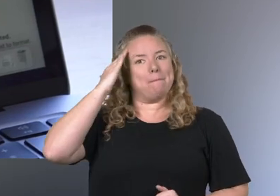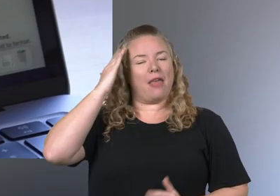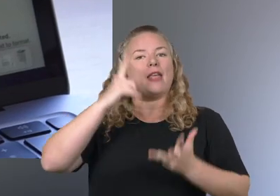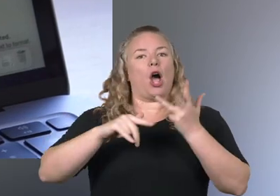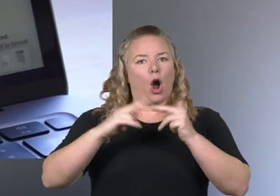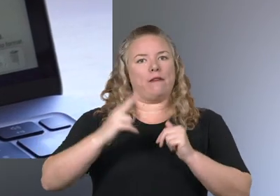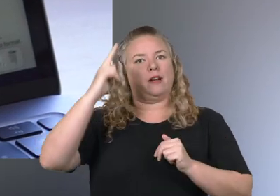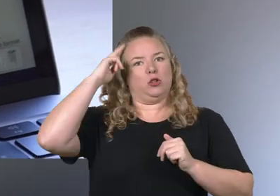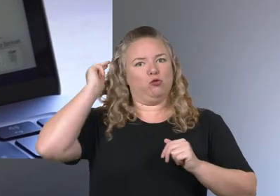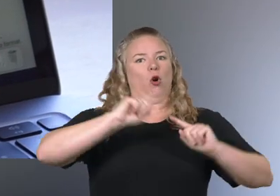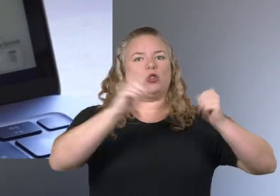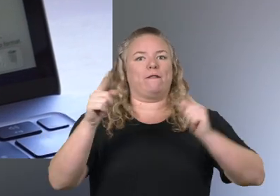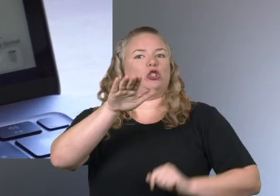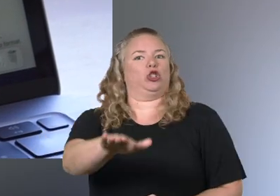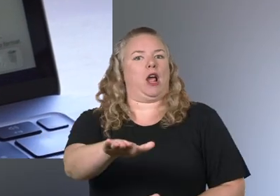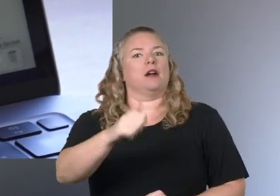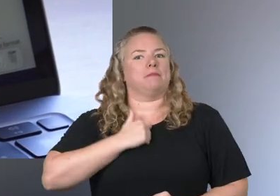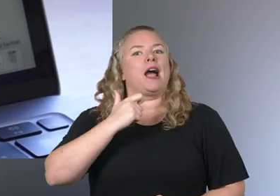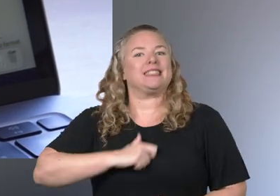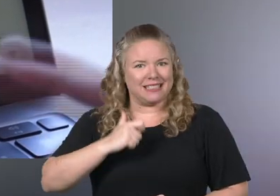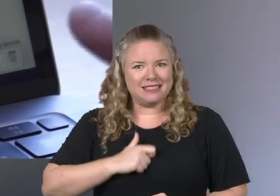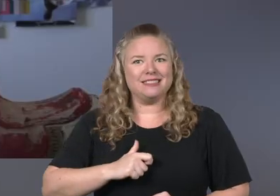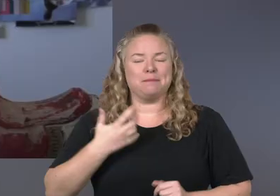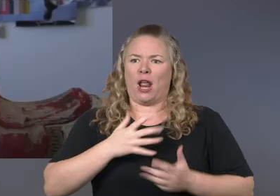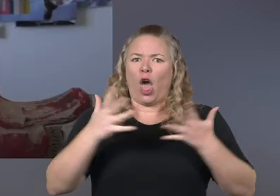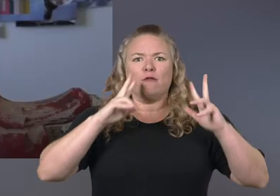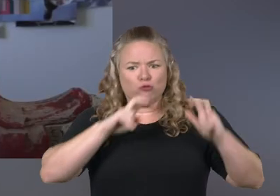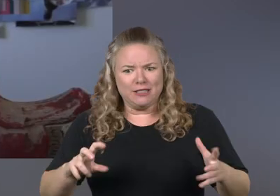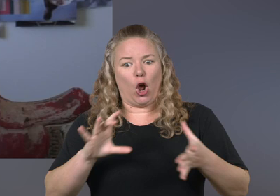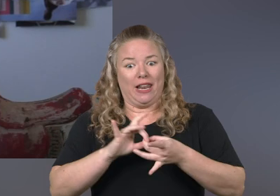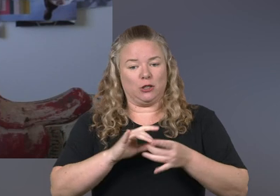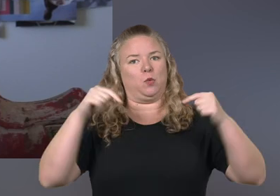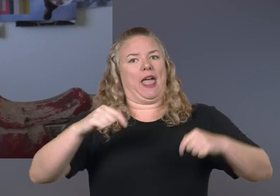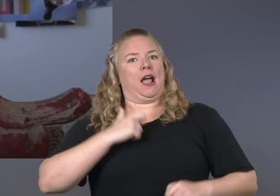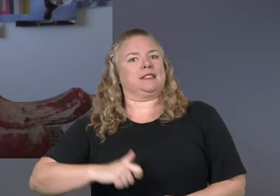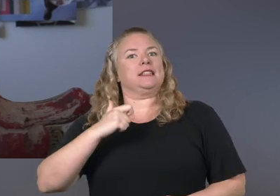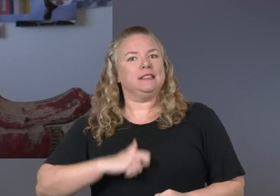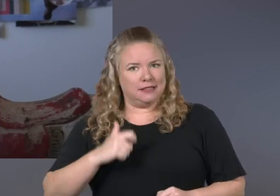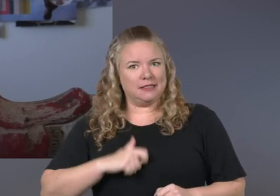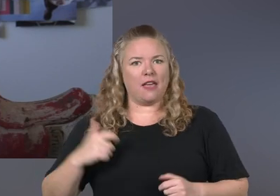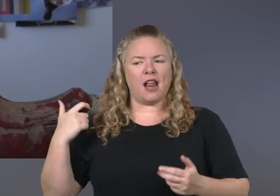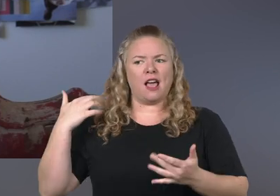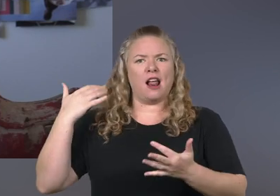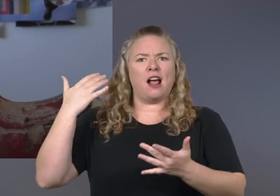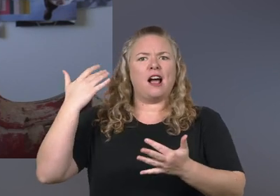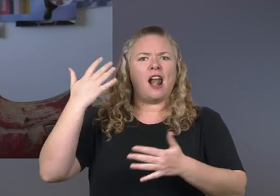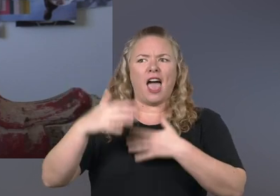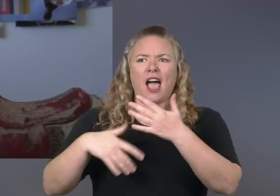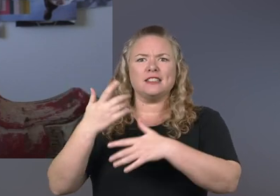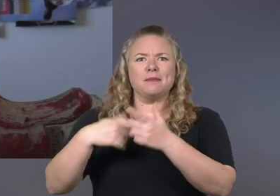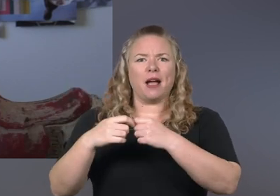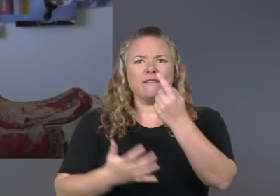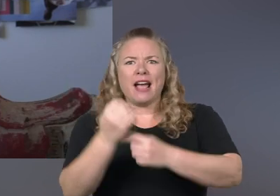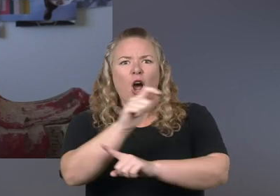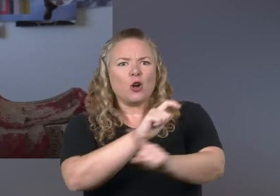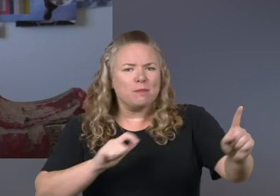of a neurodivergent child, and I had been doing a lot of research from that perspective. And then it was later